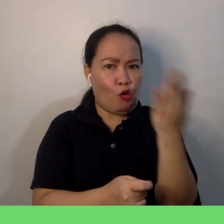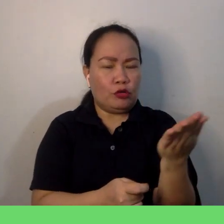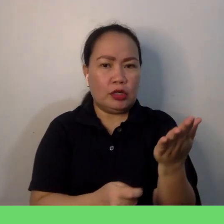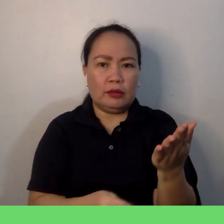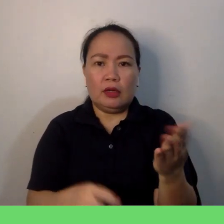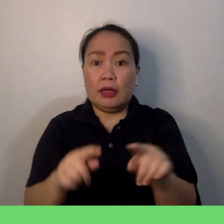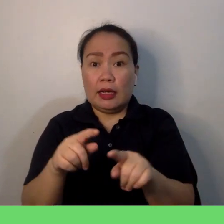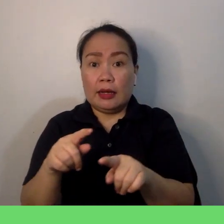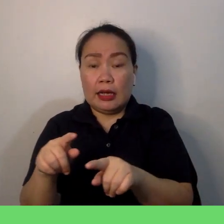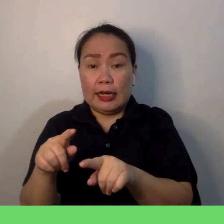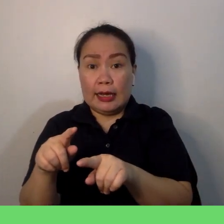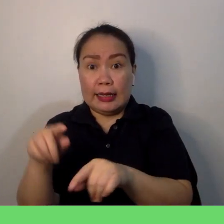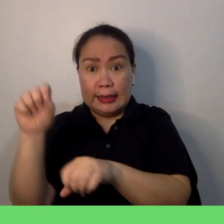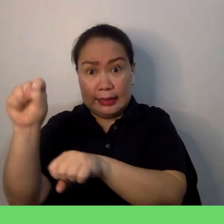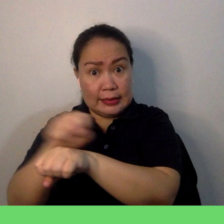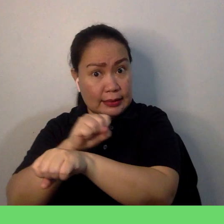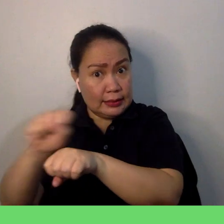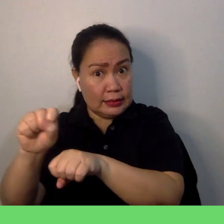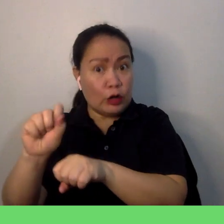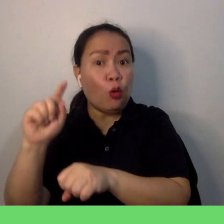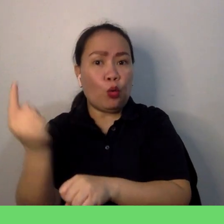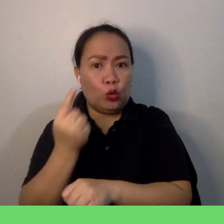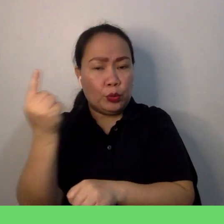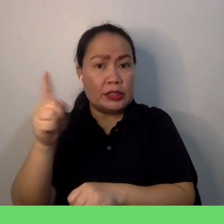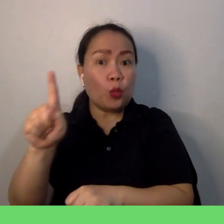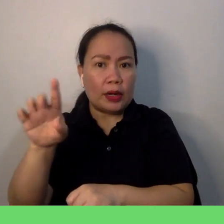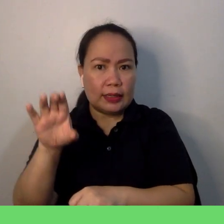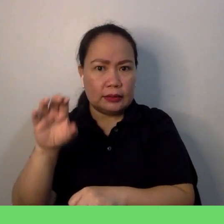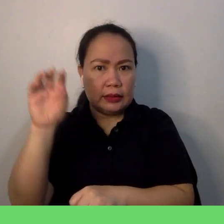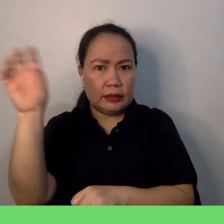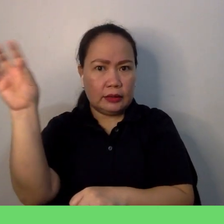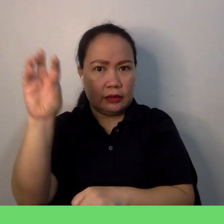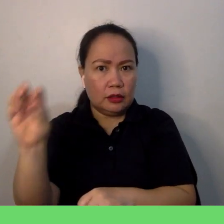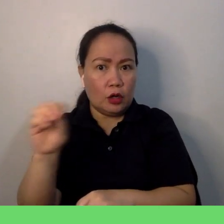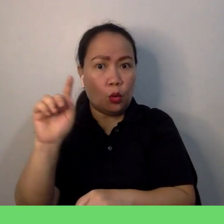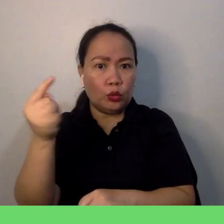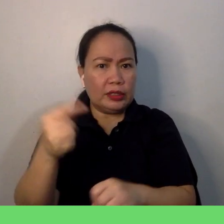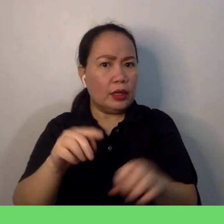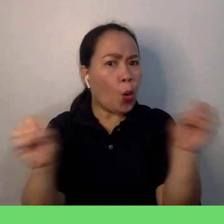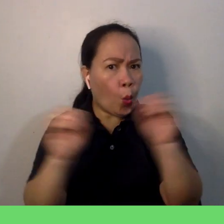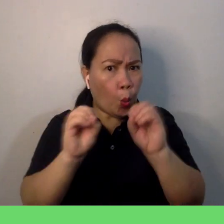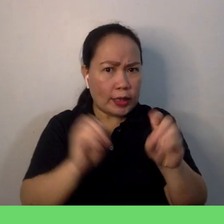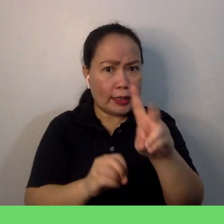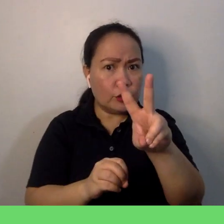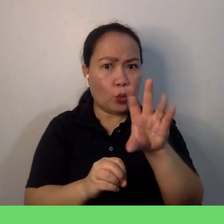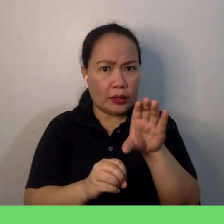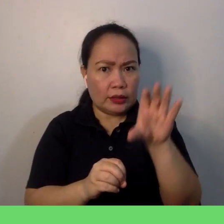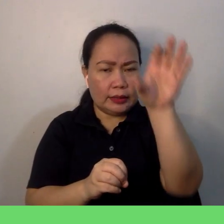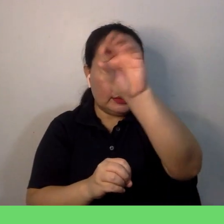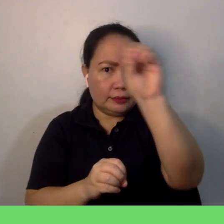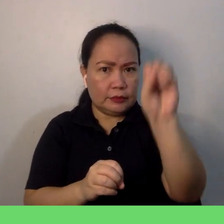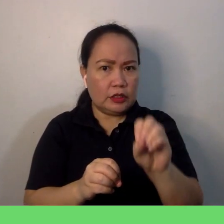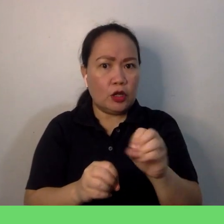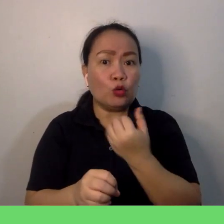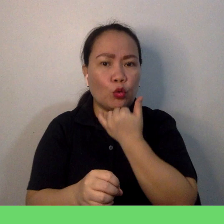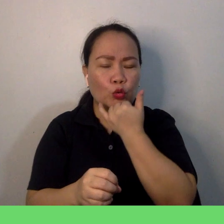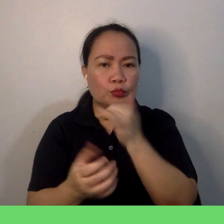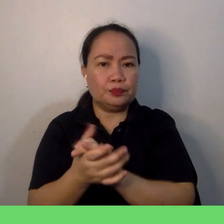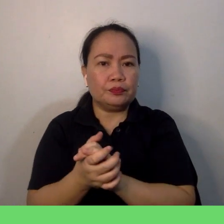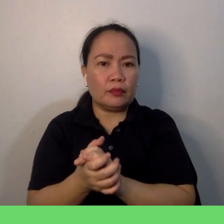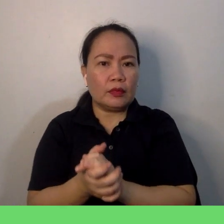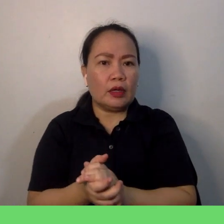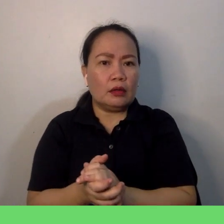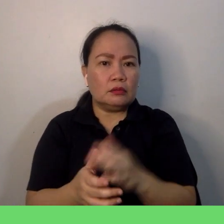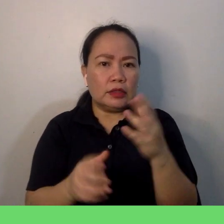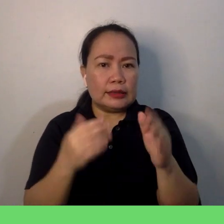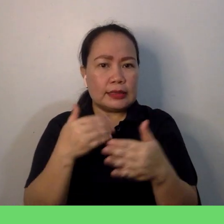Okay? We do not have 101%, 200%. Okay? Another example. Nothing cleans the laundry better than a